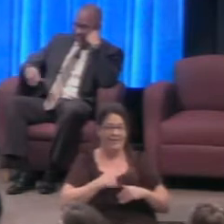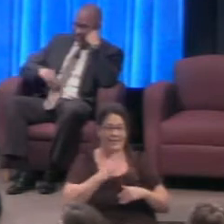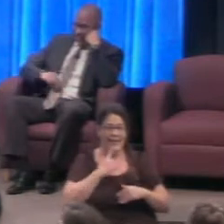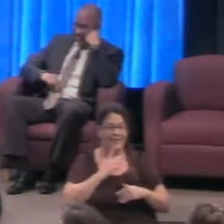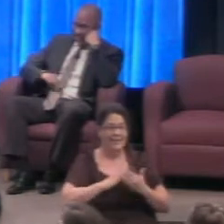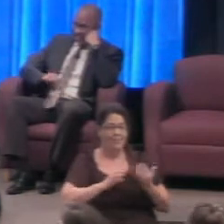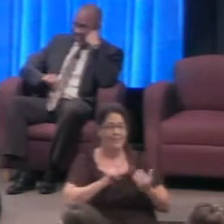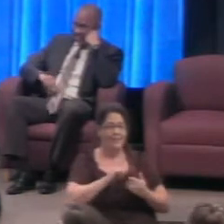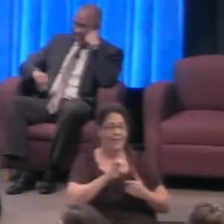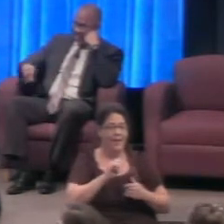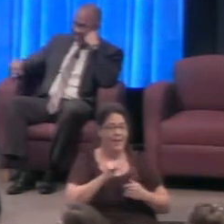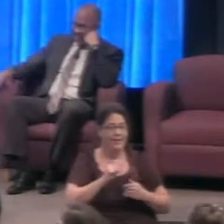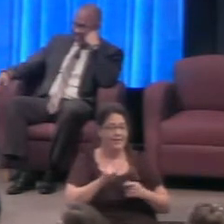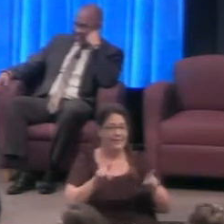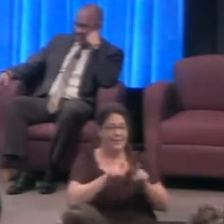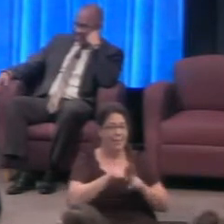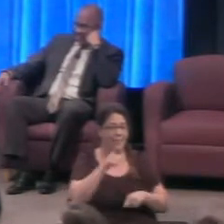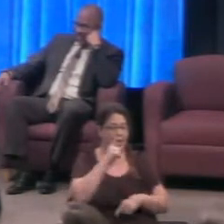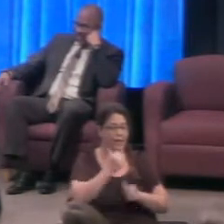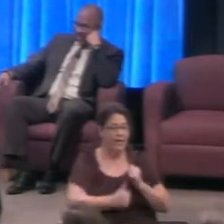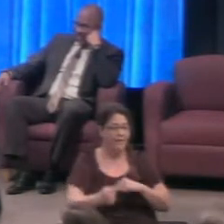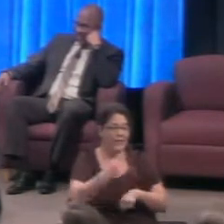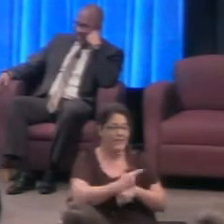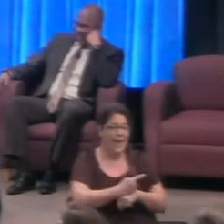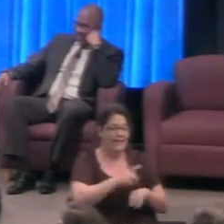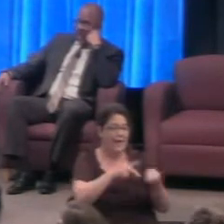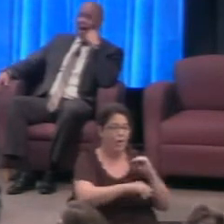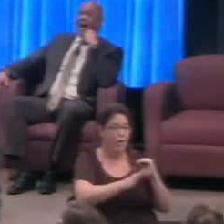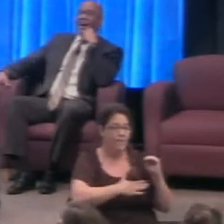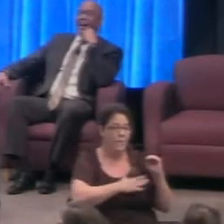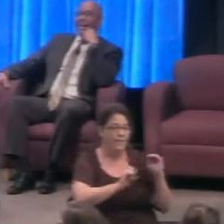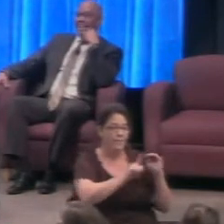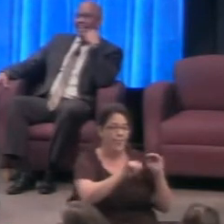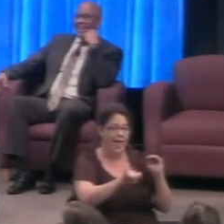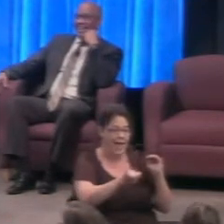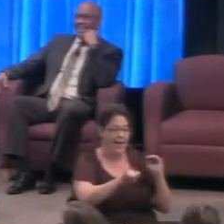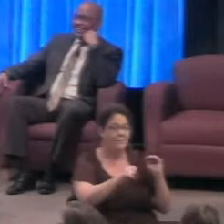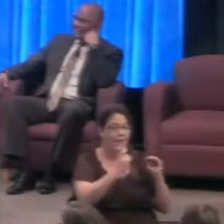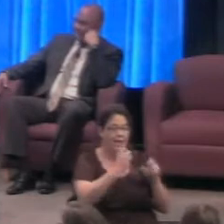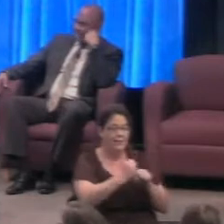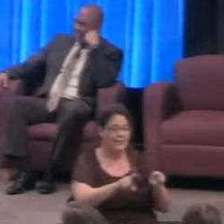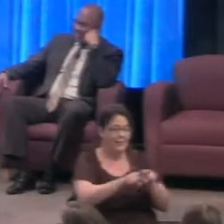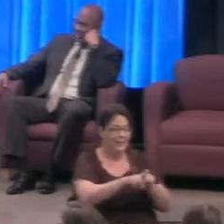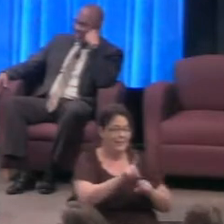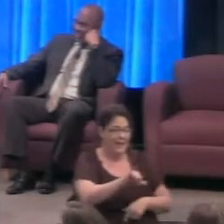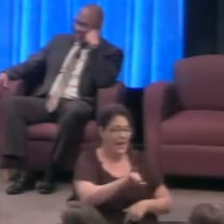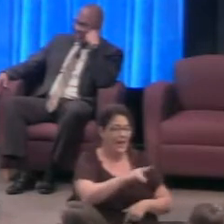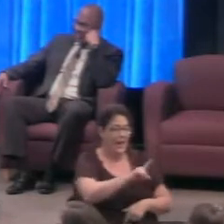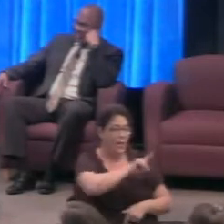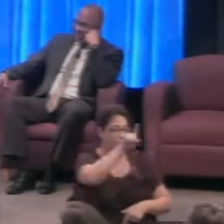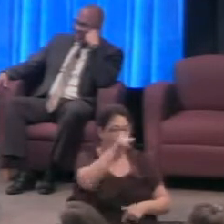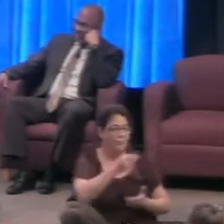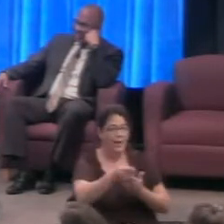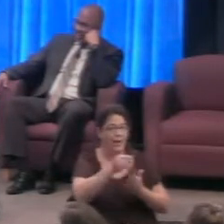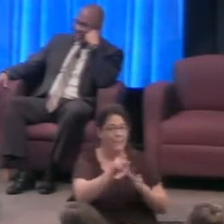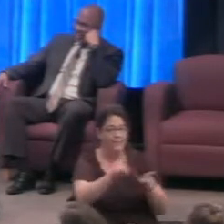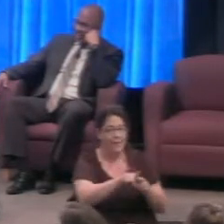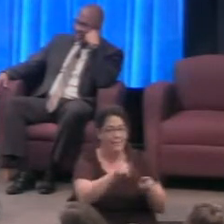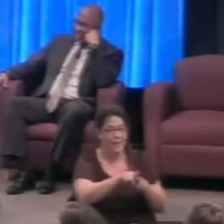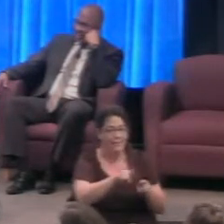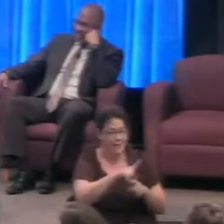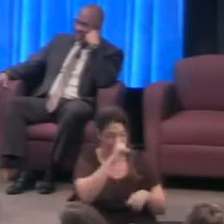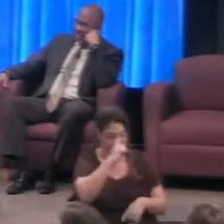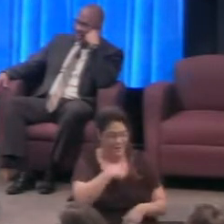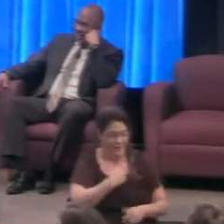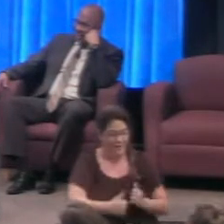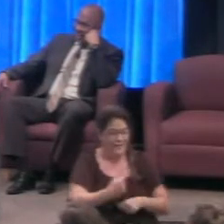supply since I've had the same lunch every day for many, many years. And, he goes to the grocery and gets it. But David,